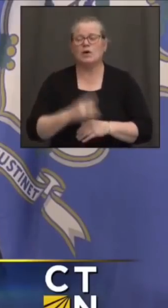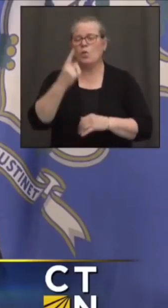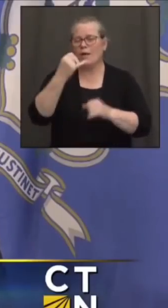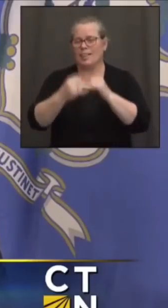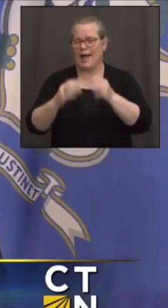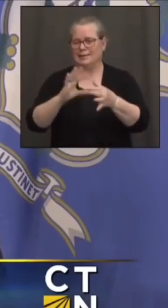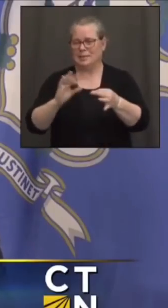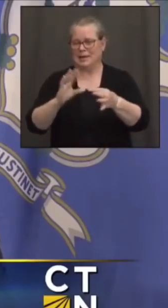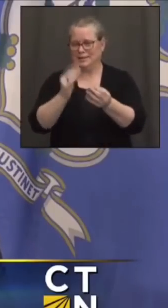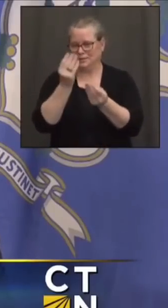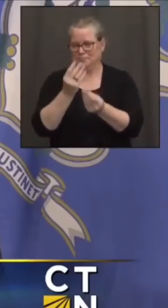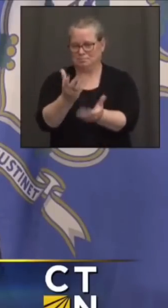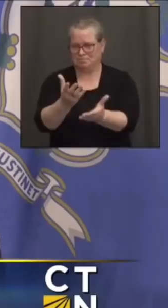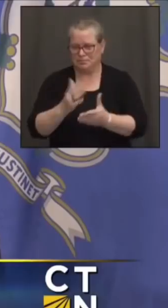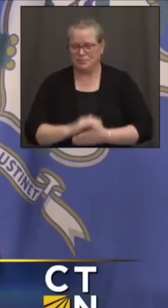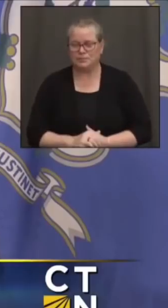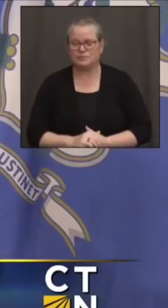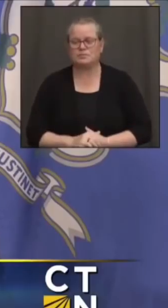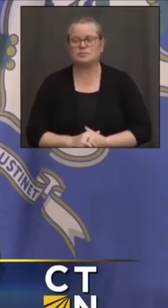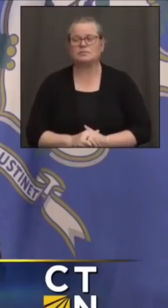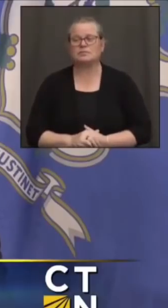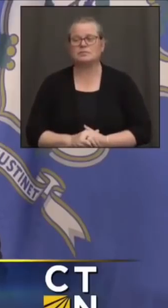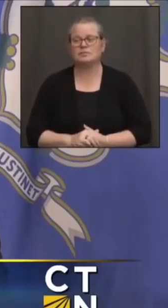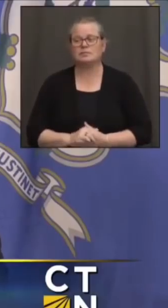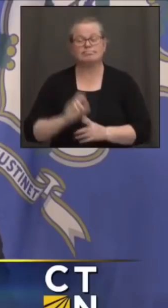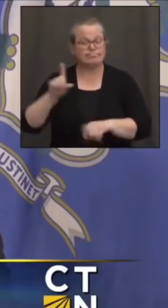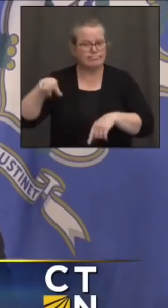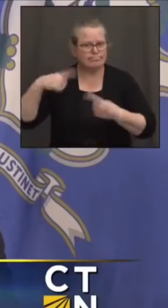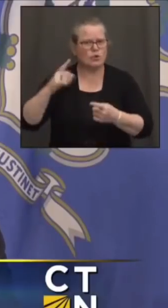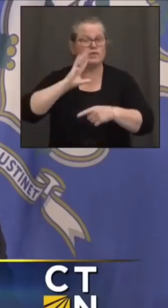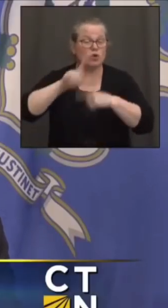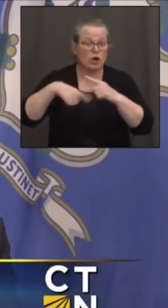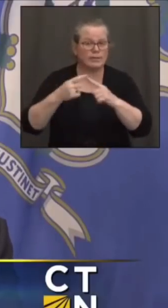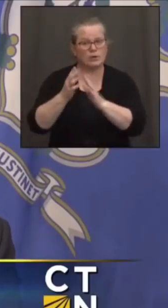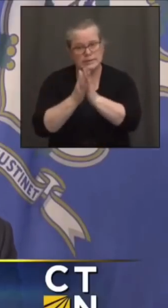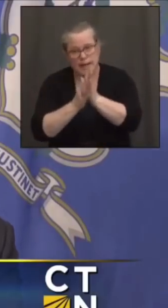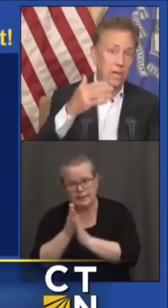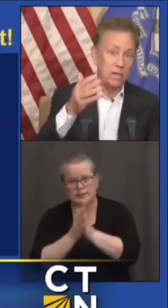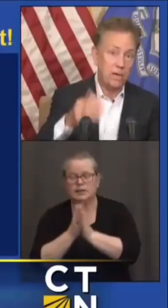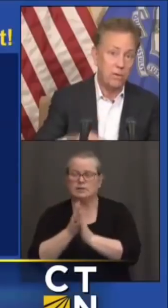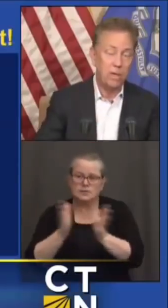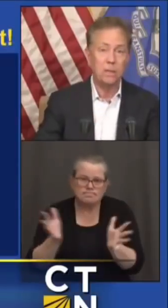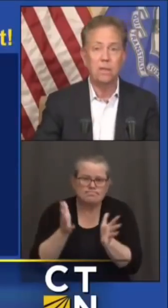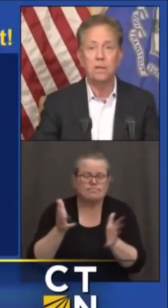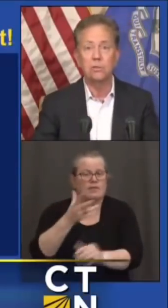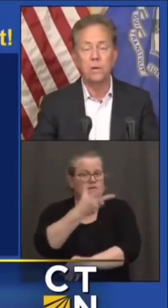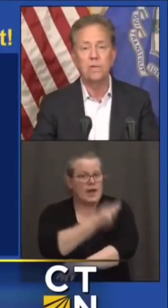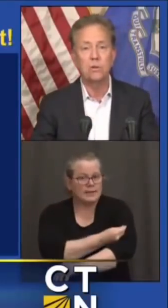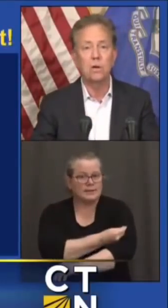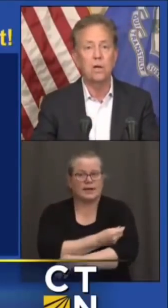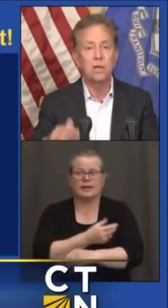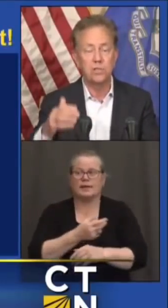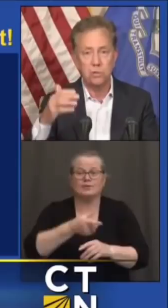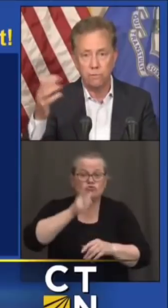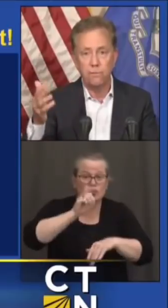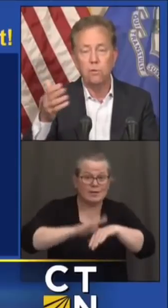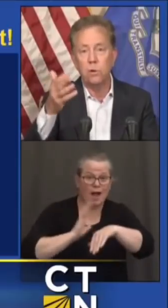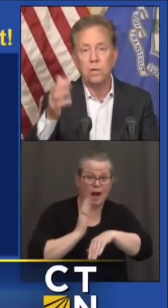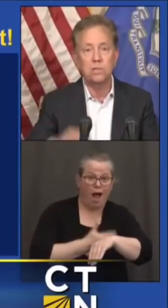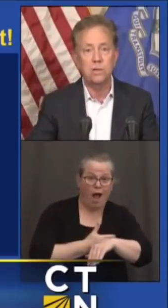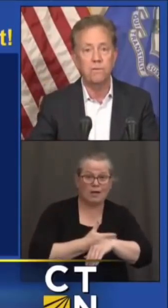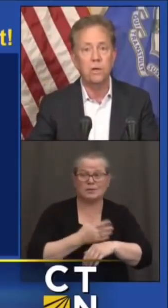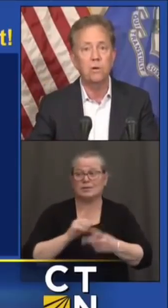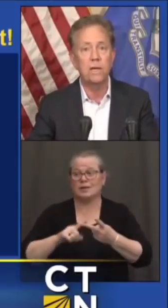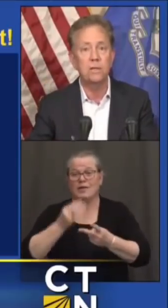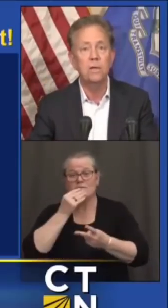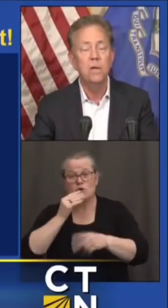message. We've talked a lot about incentives people have to get vaccinated. We've got now you get the drinks on us or food on